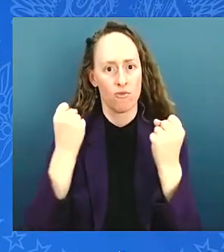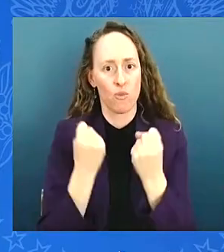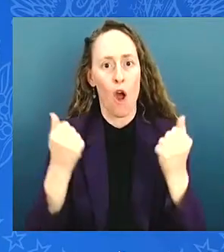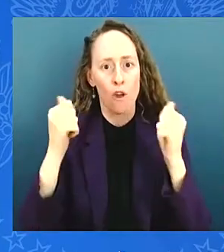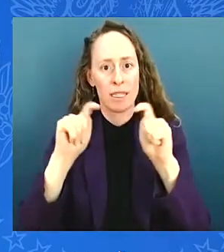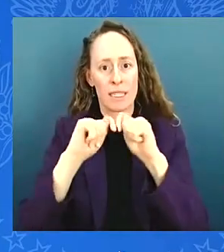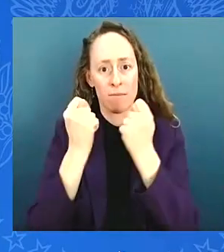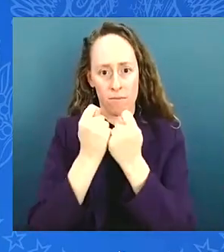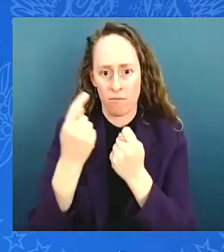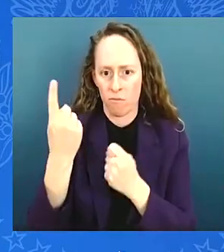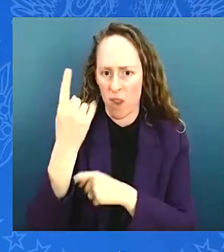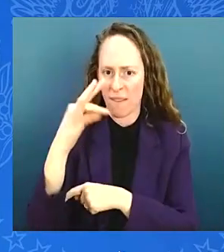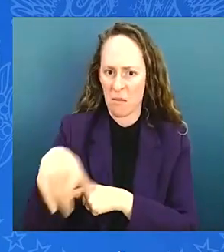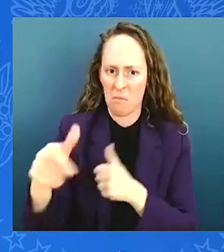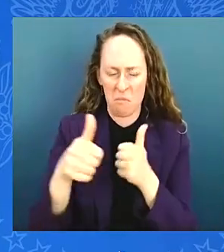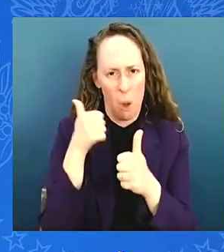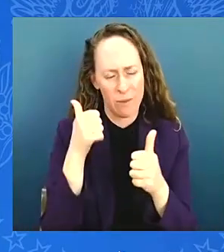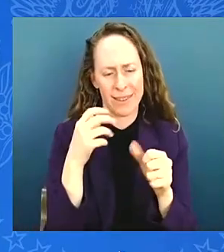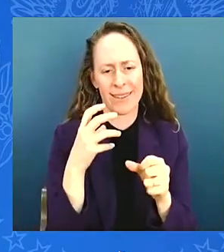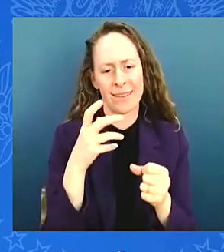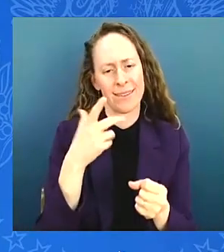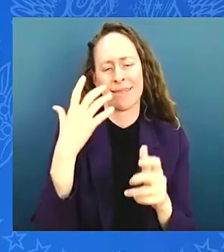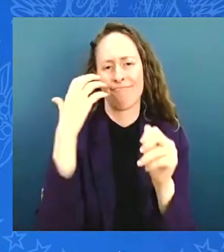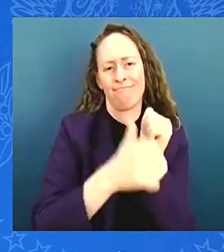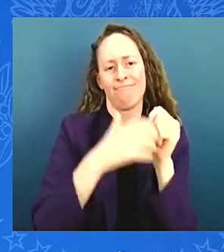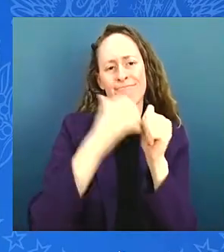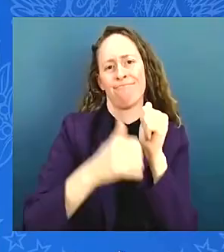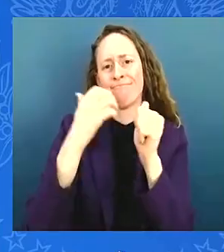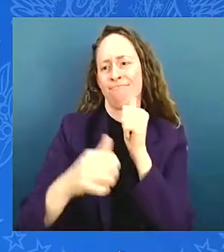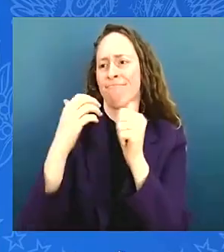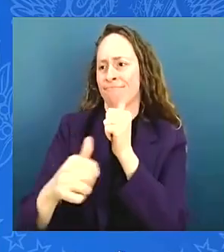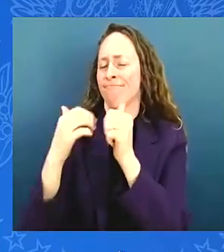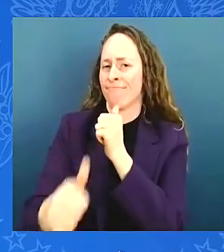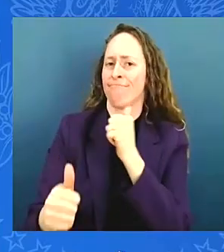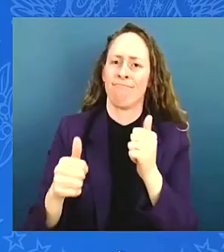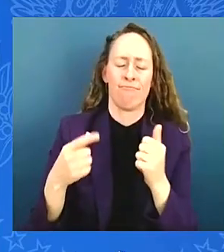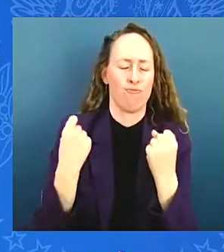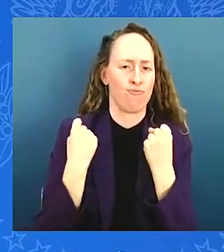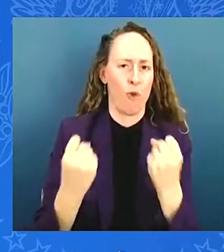basketball history, the way we just destroyed everybody.